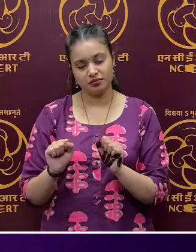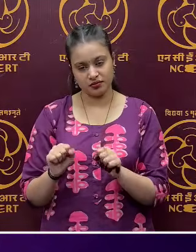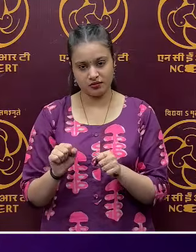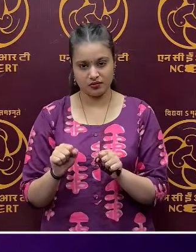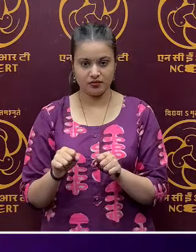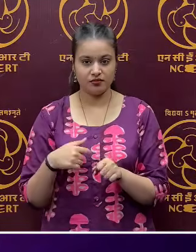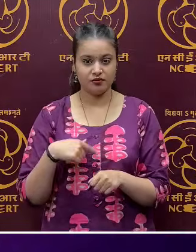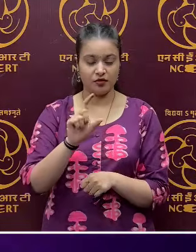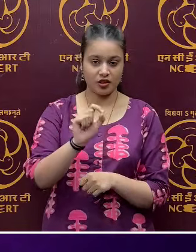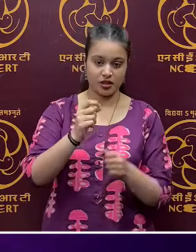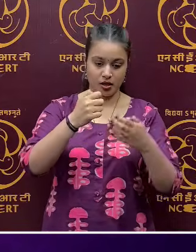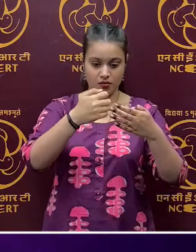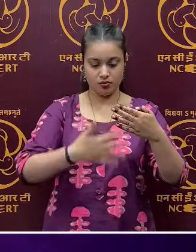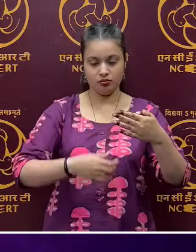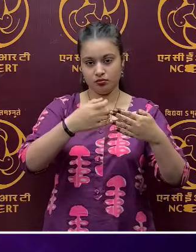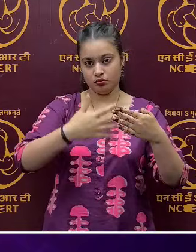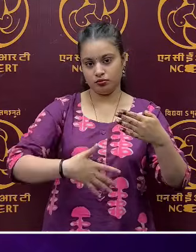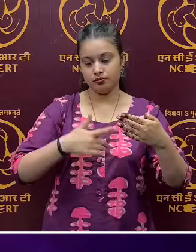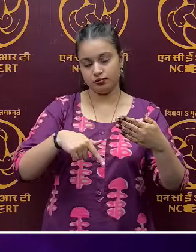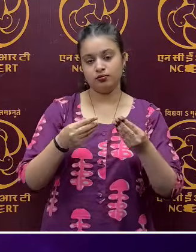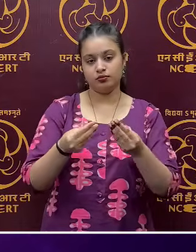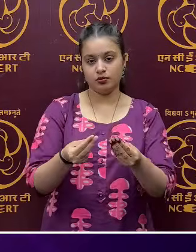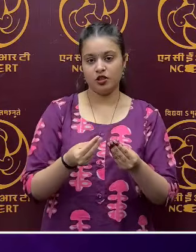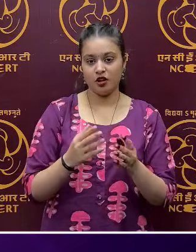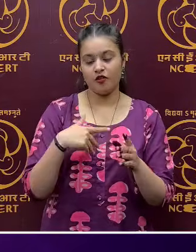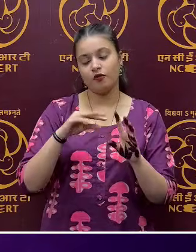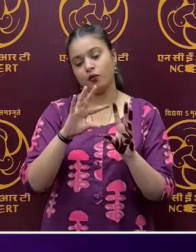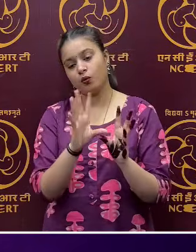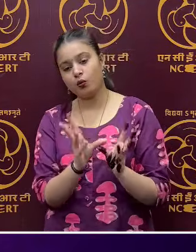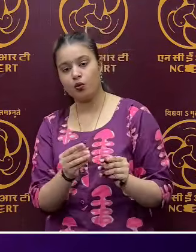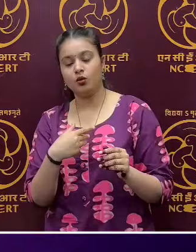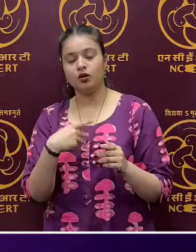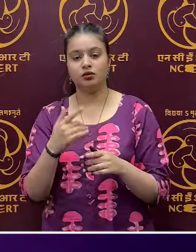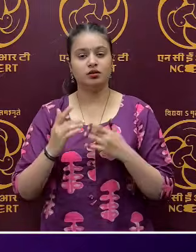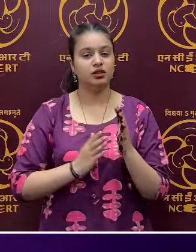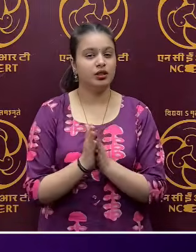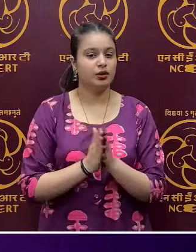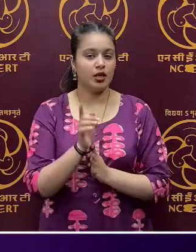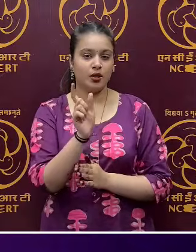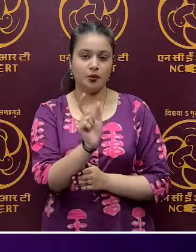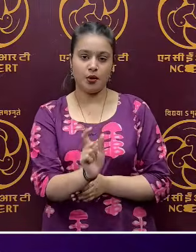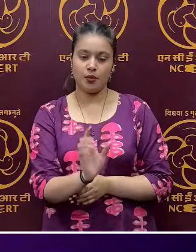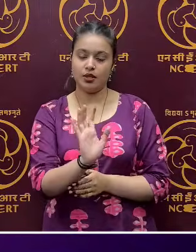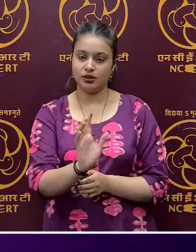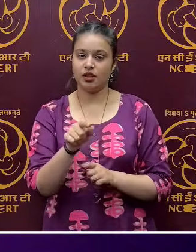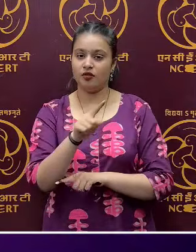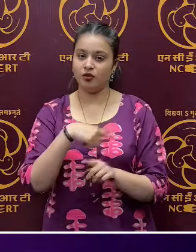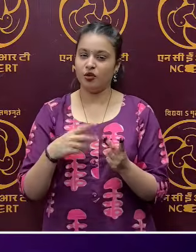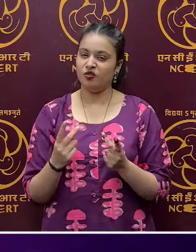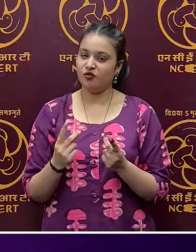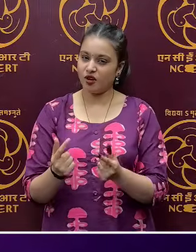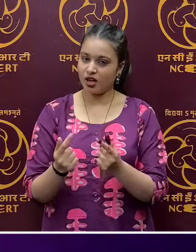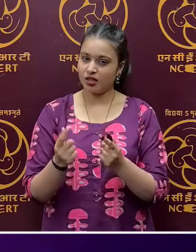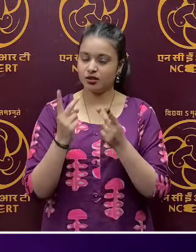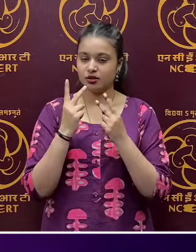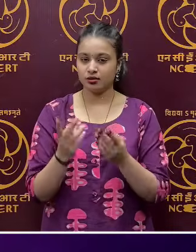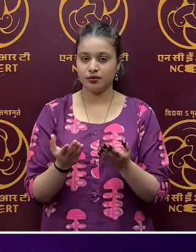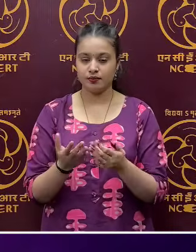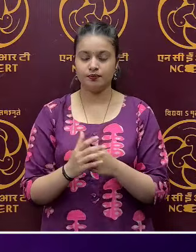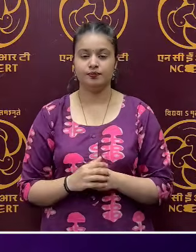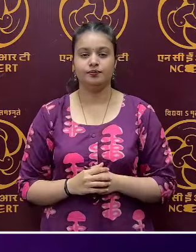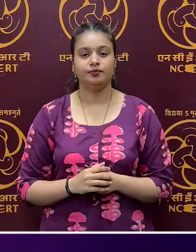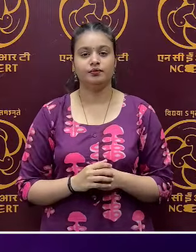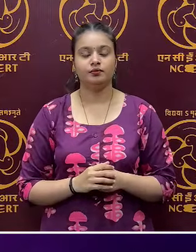there are 10 of these kind given over here, and all are very interesting words. So let us quickly go then